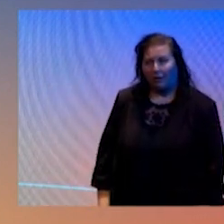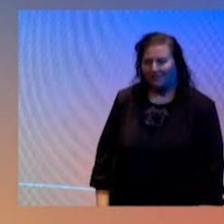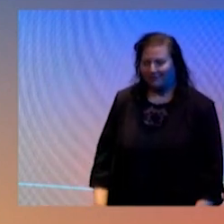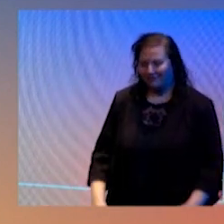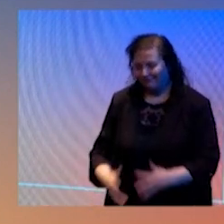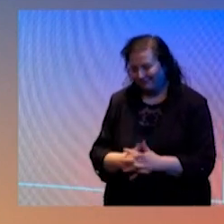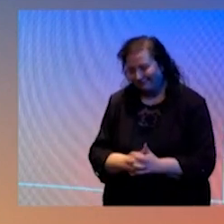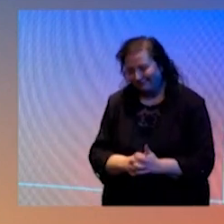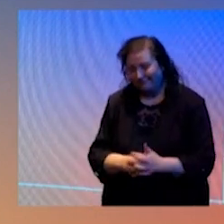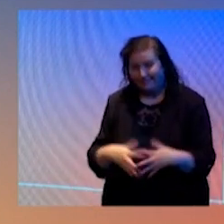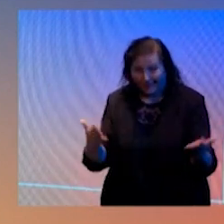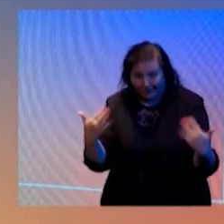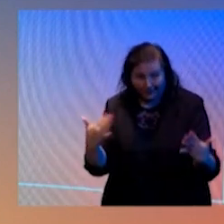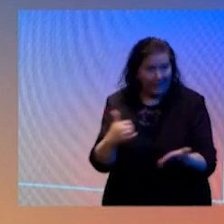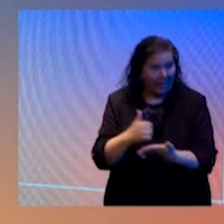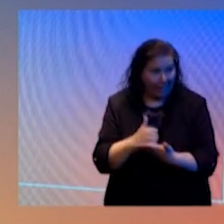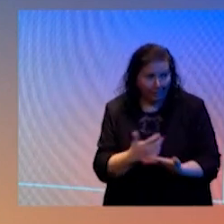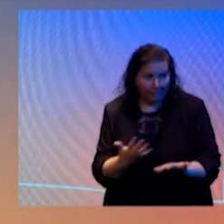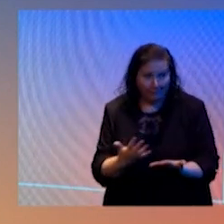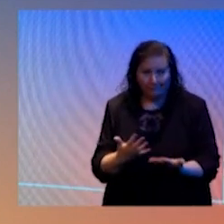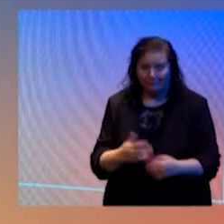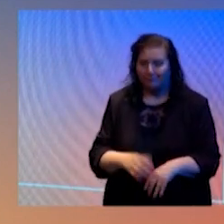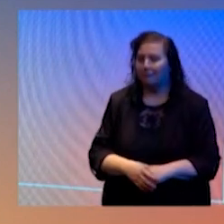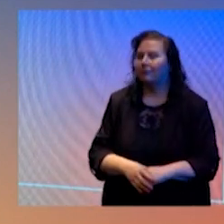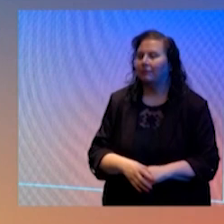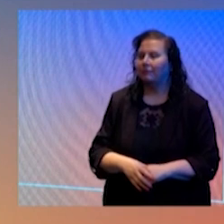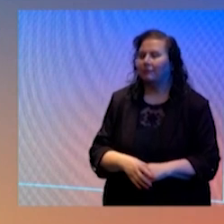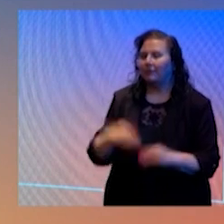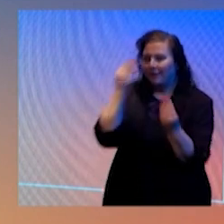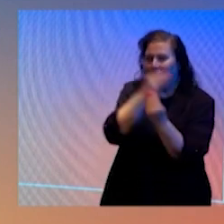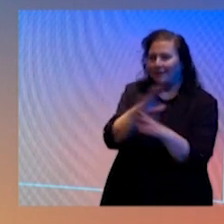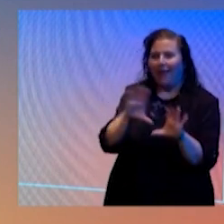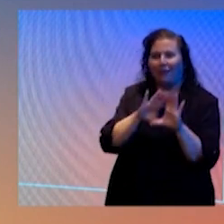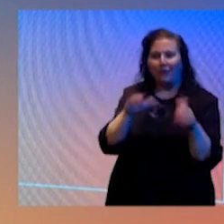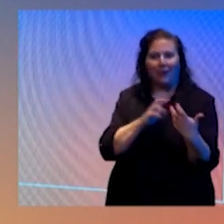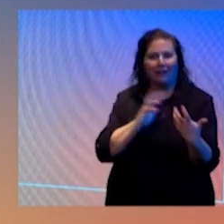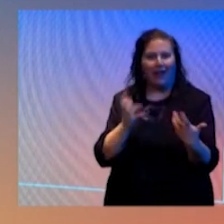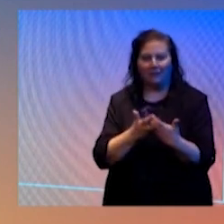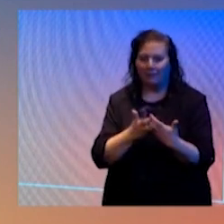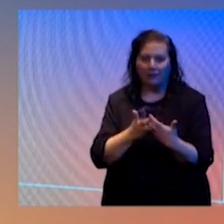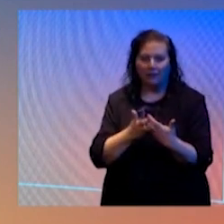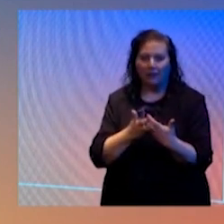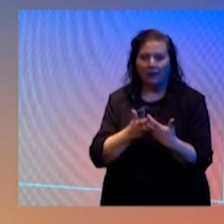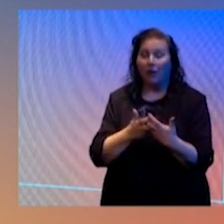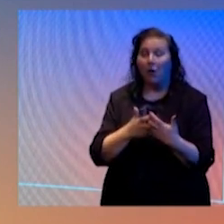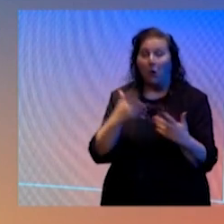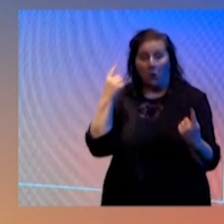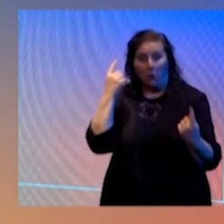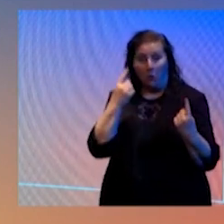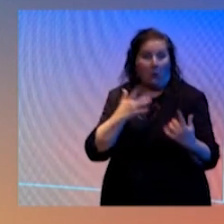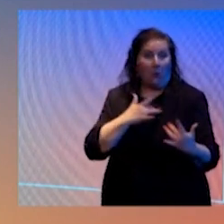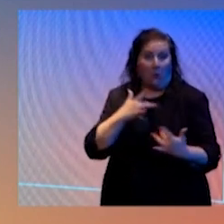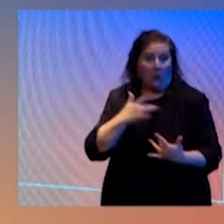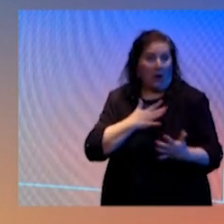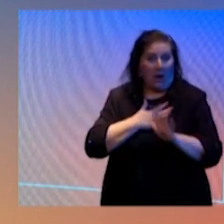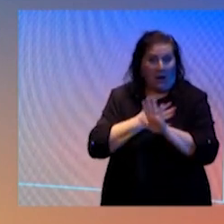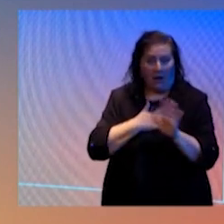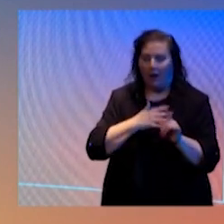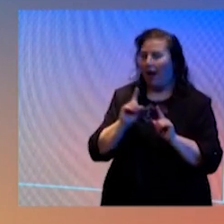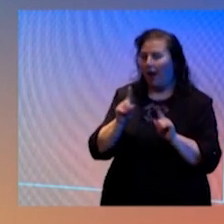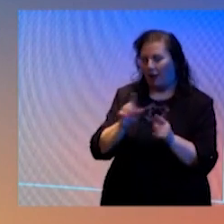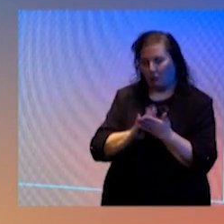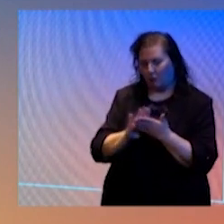Can you help us out? Tell your classmates, if you're a student, do not despair. When I was going to